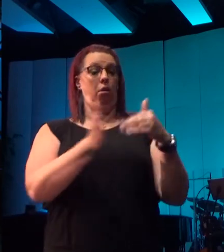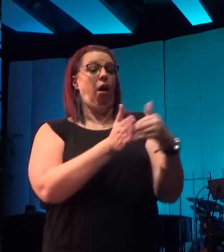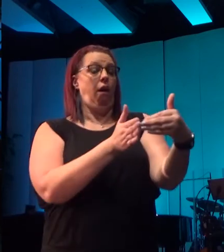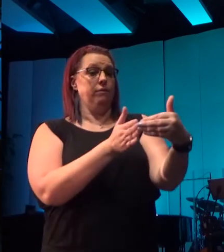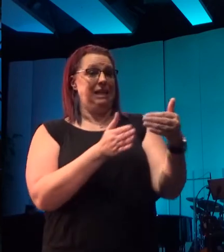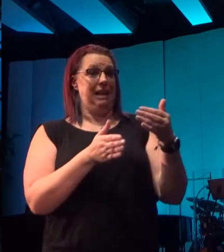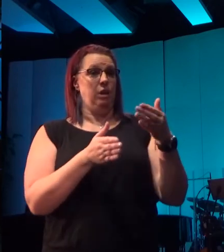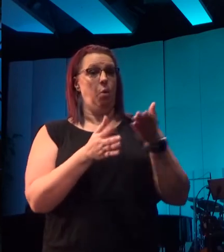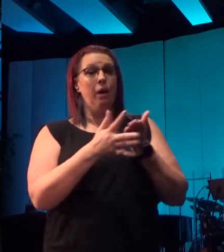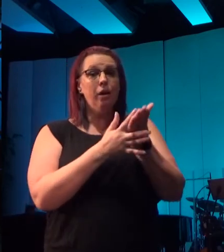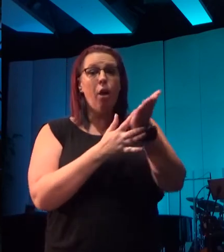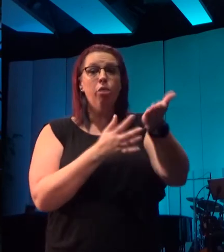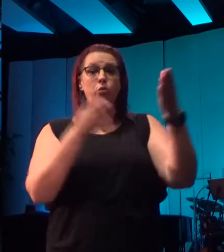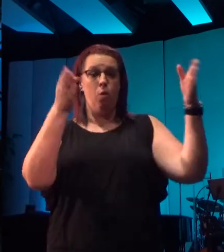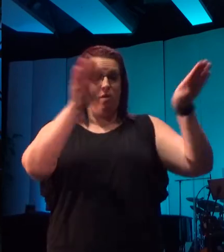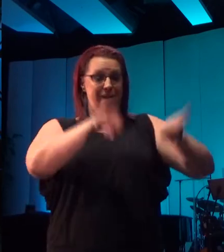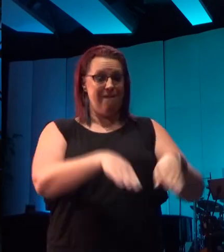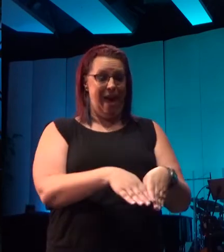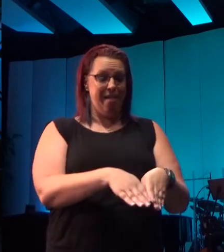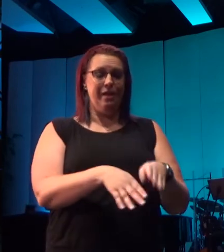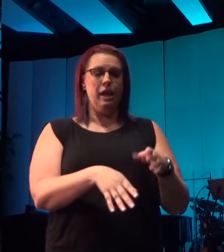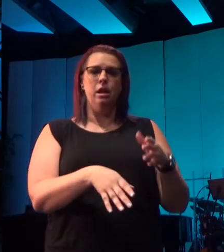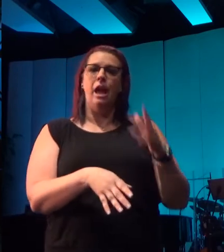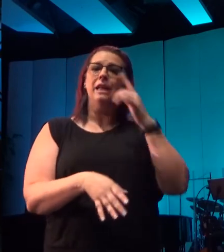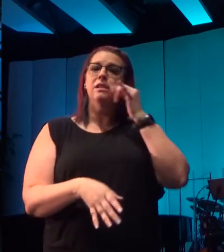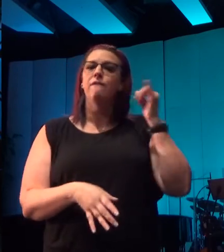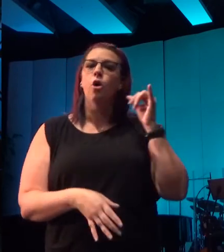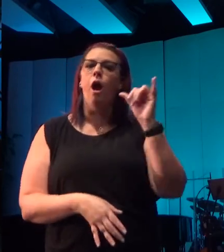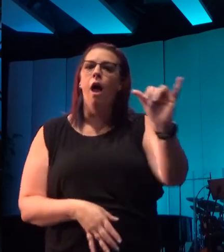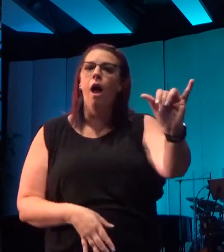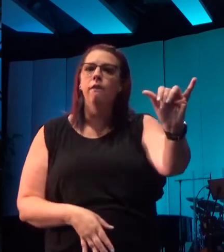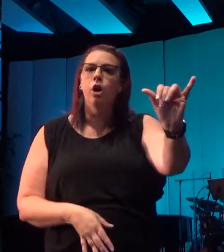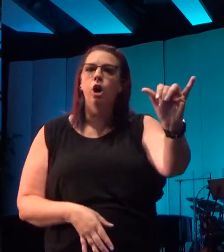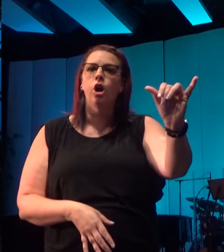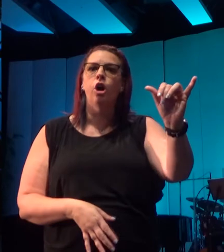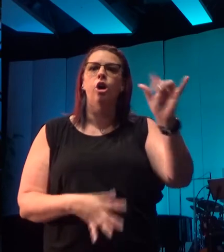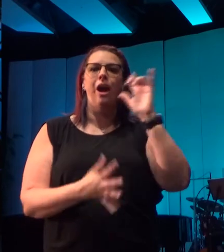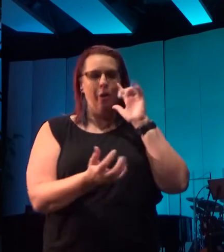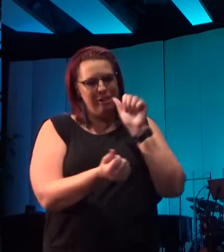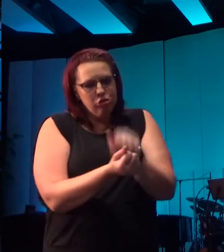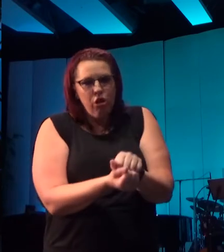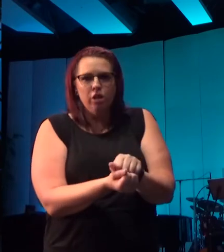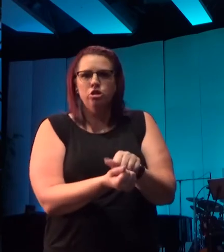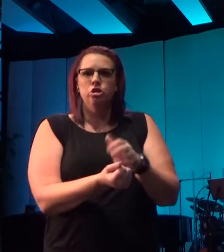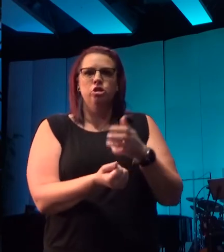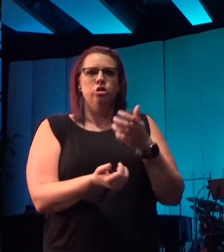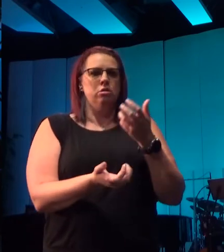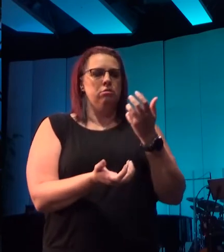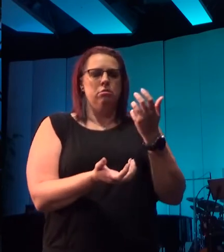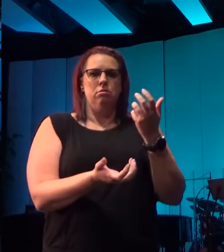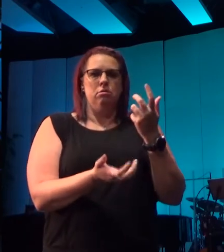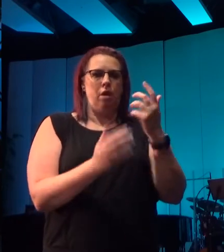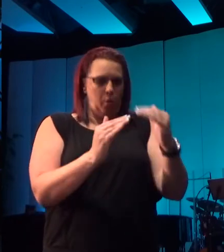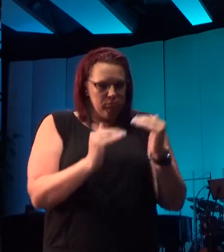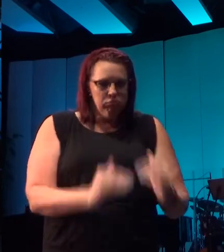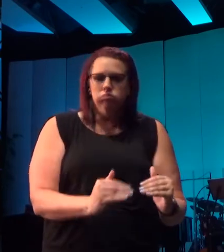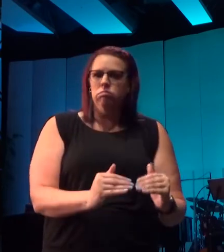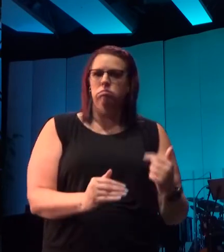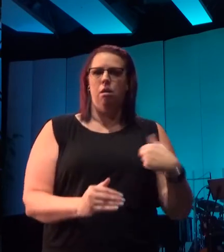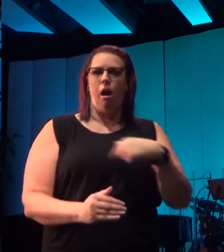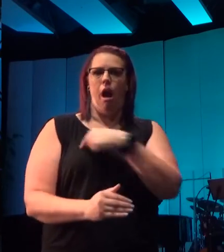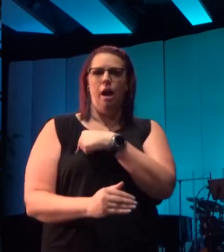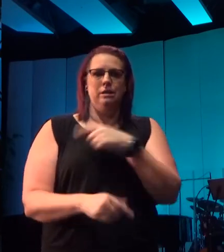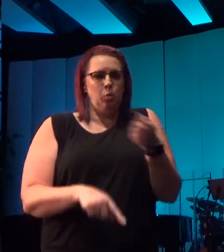times is that it's forever, or that it has crushed us, that it has diminished us in an